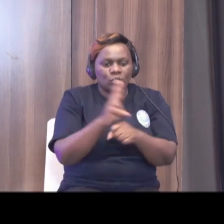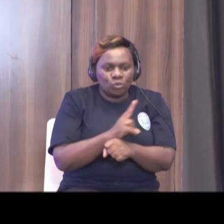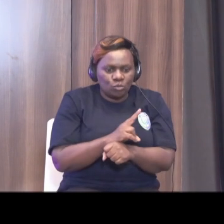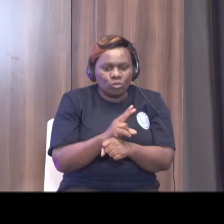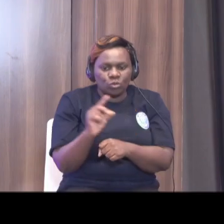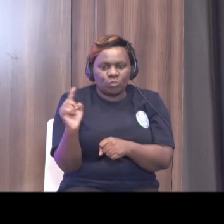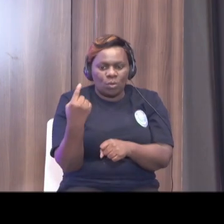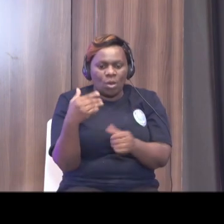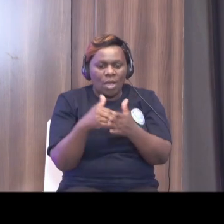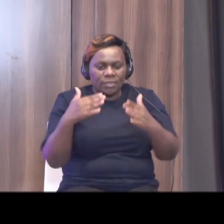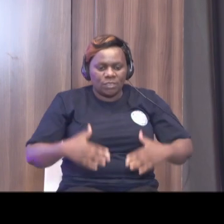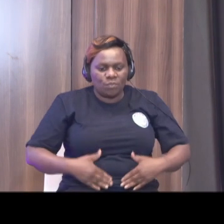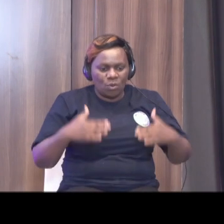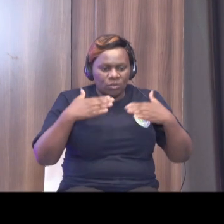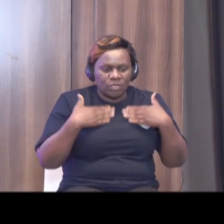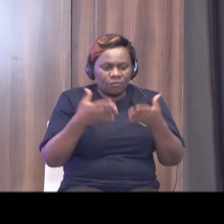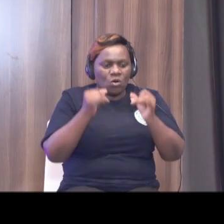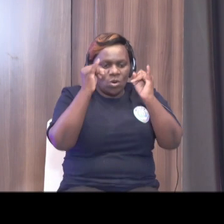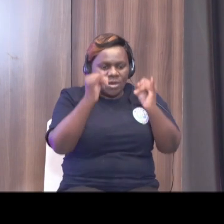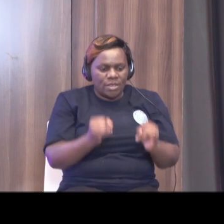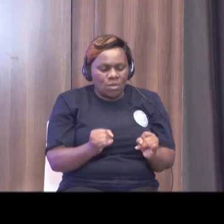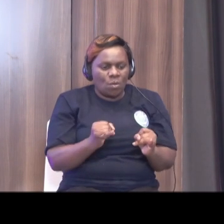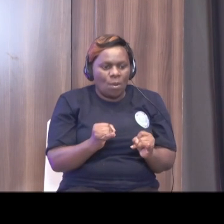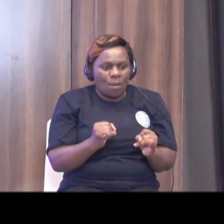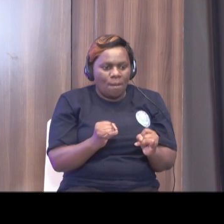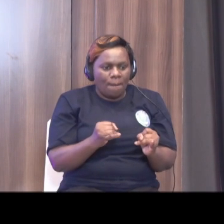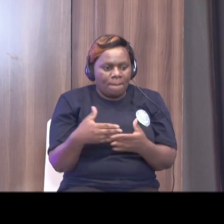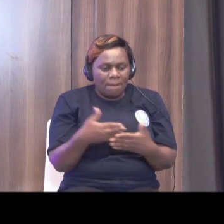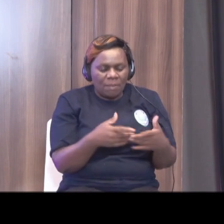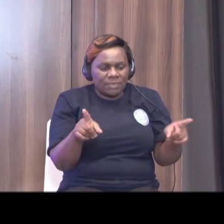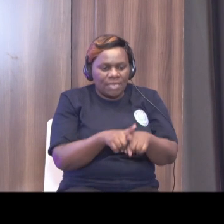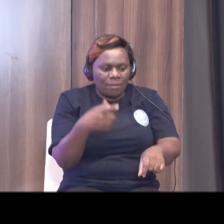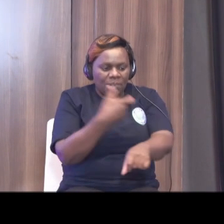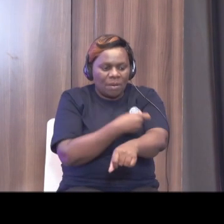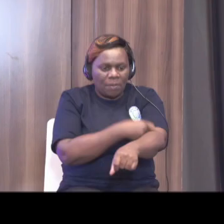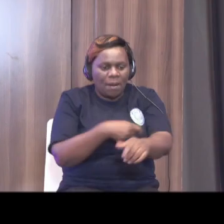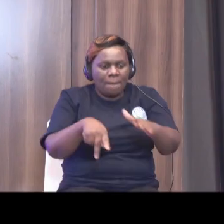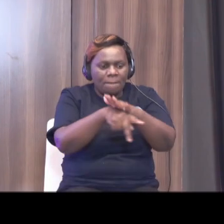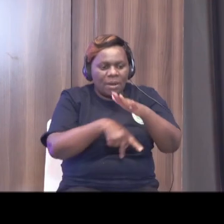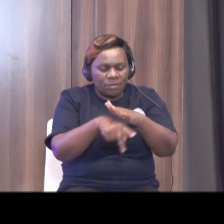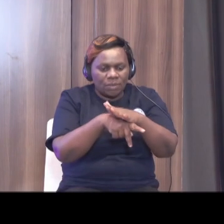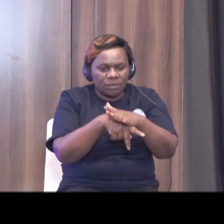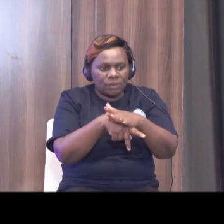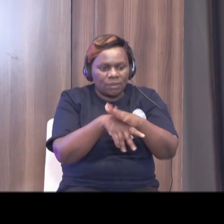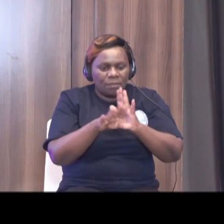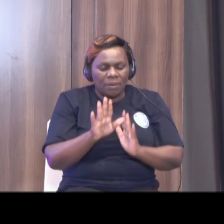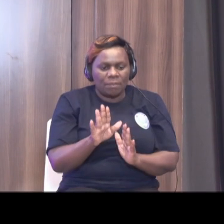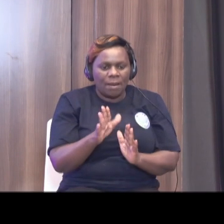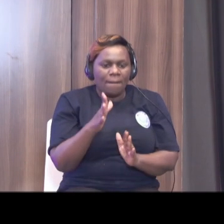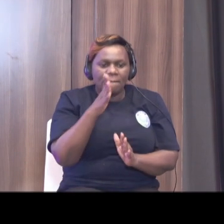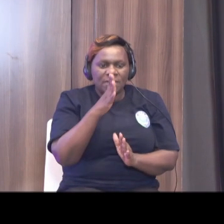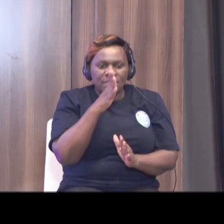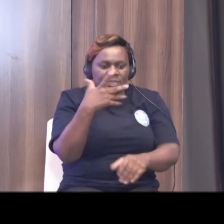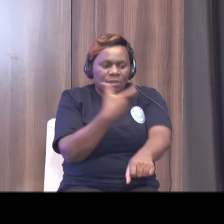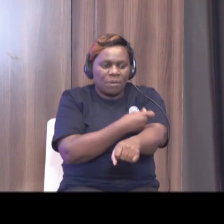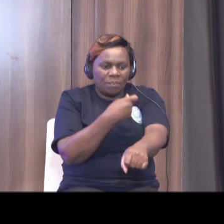monoclonal antibodies for these newborns whose mother were not vaccinated, but the primary strategy was the maternal